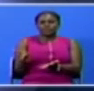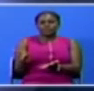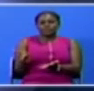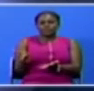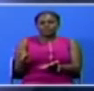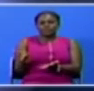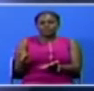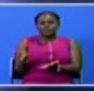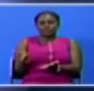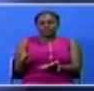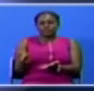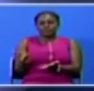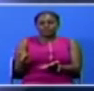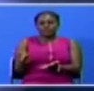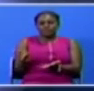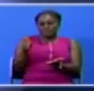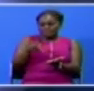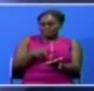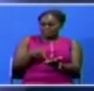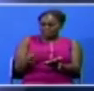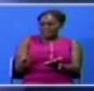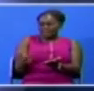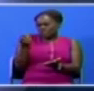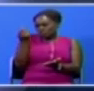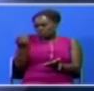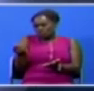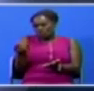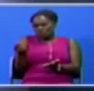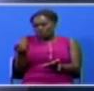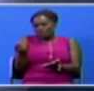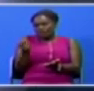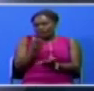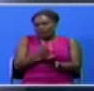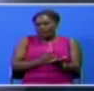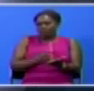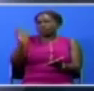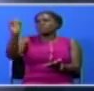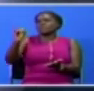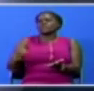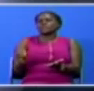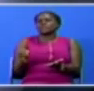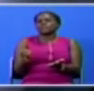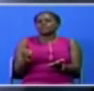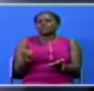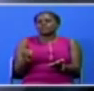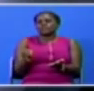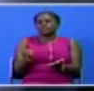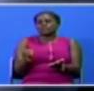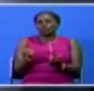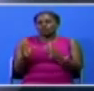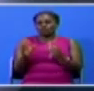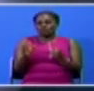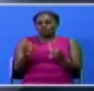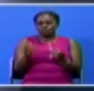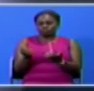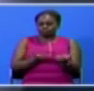Payment. So the merchant pays a very small amount, 0.5%, is the commission for the transaction, which